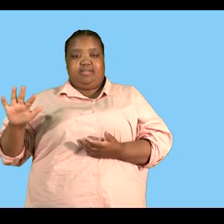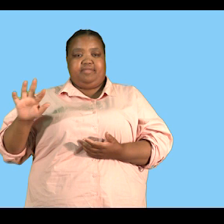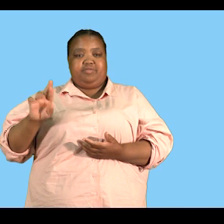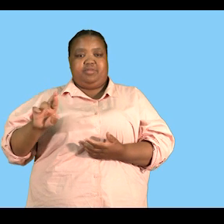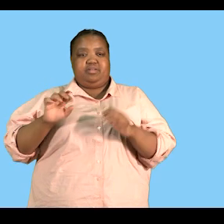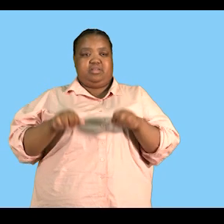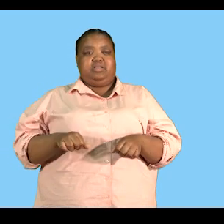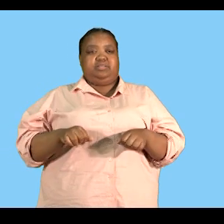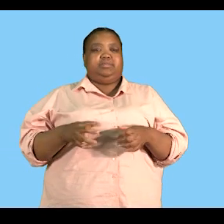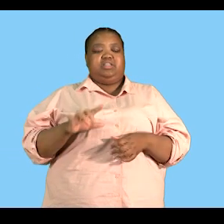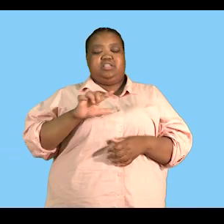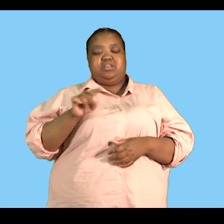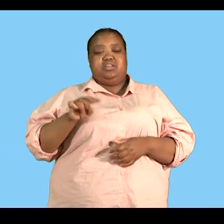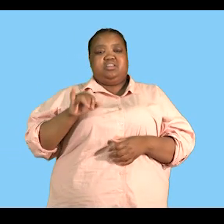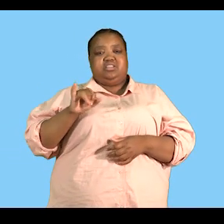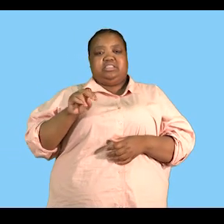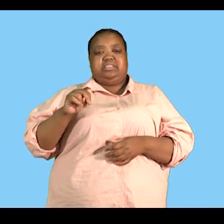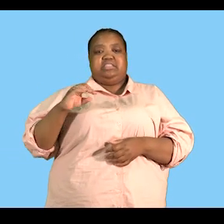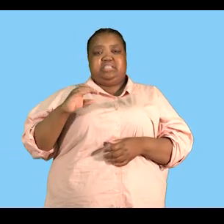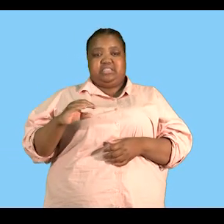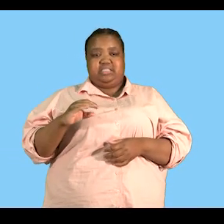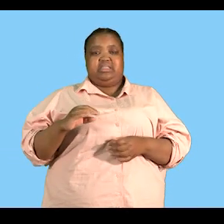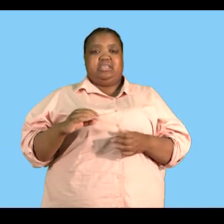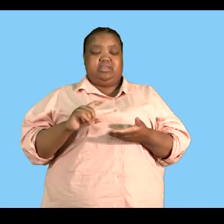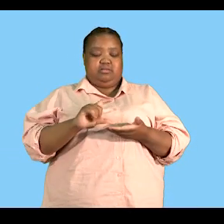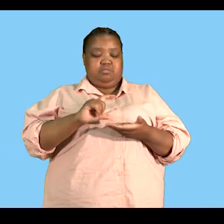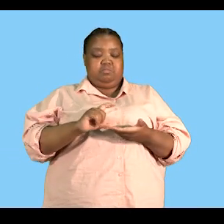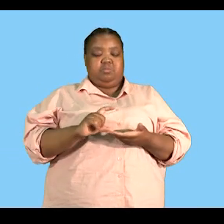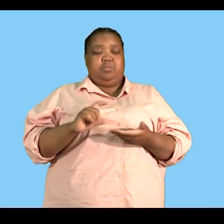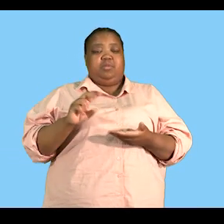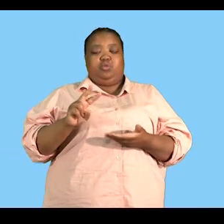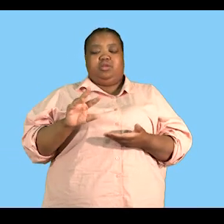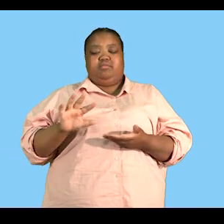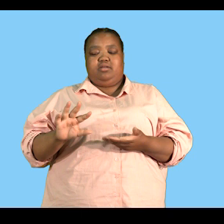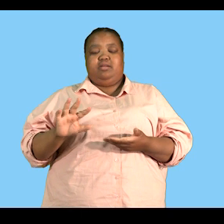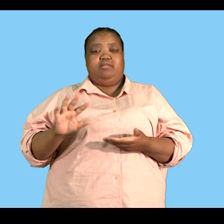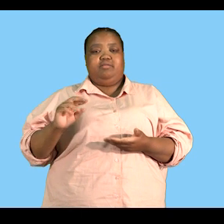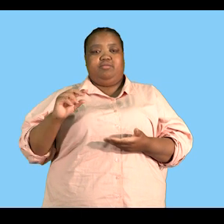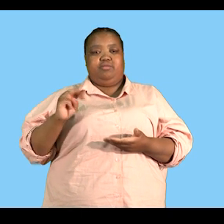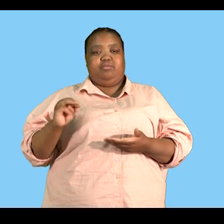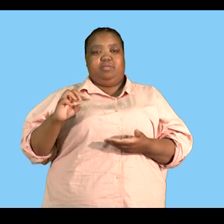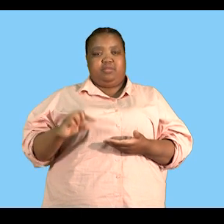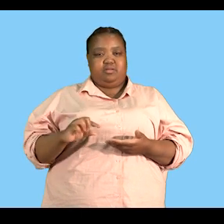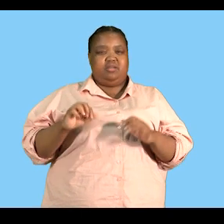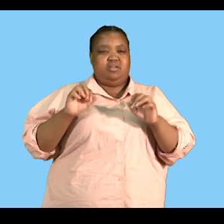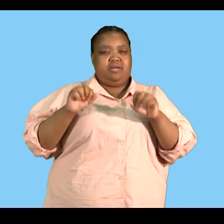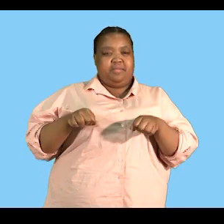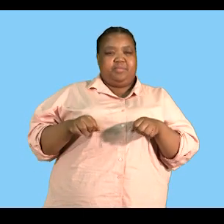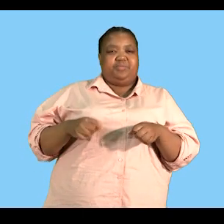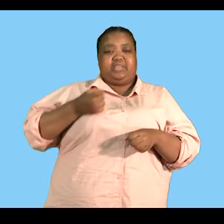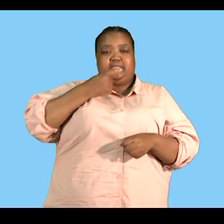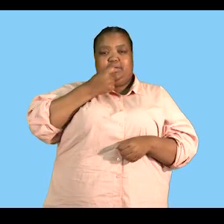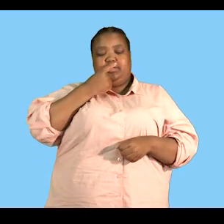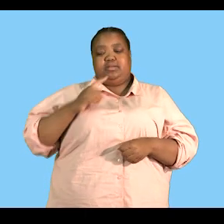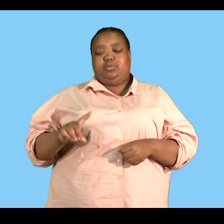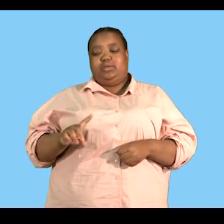only 25 milligrams, but there's 120, so it's double the tablets, and the price